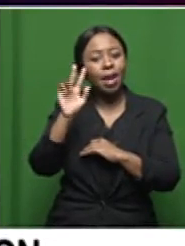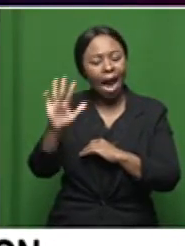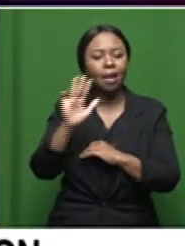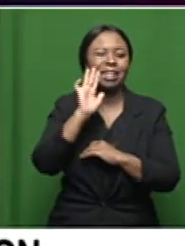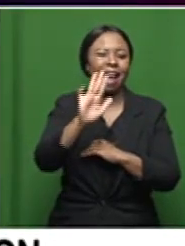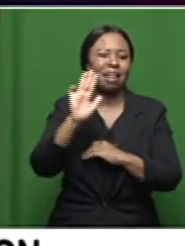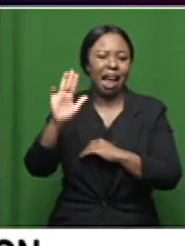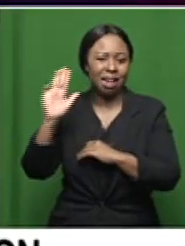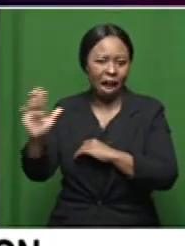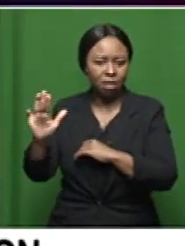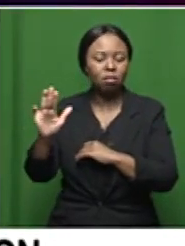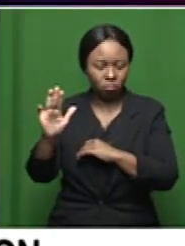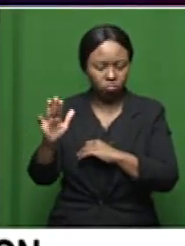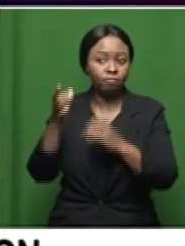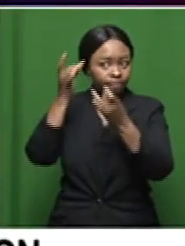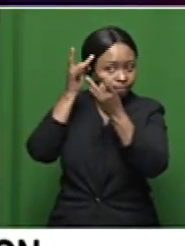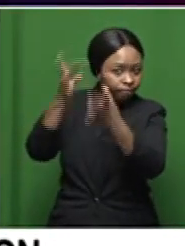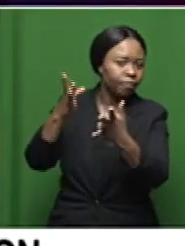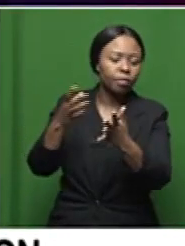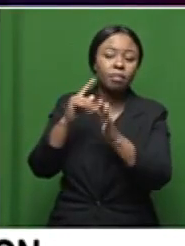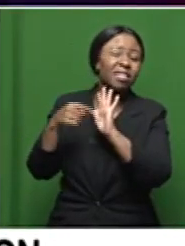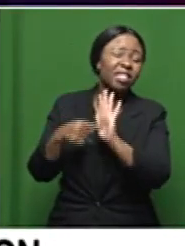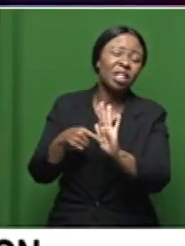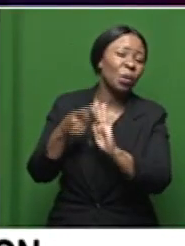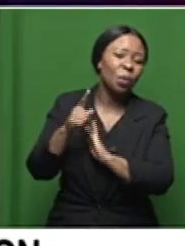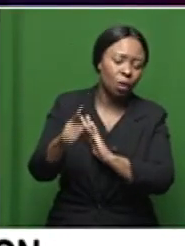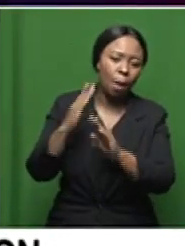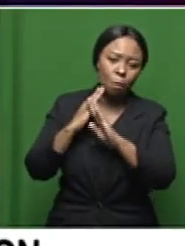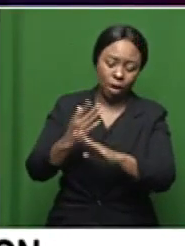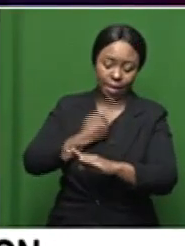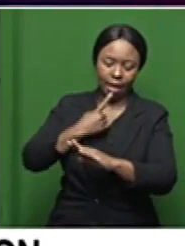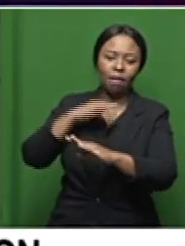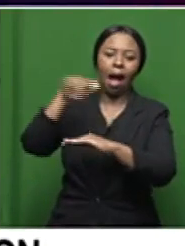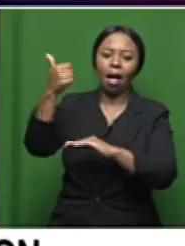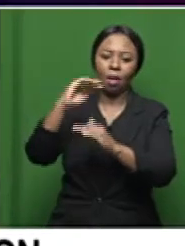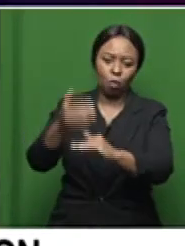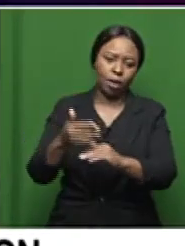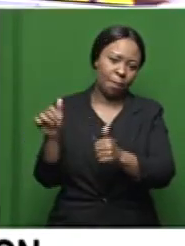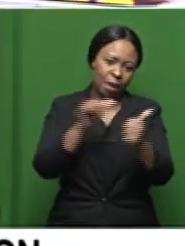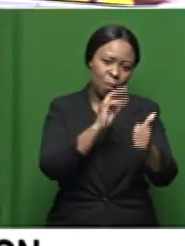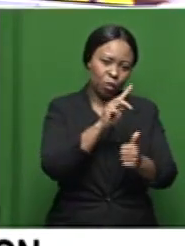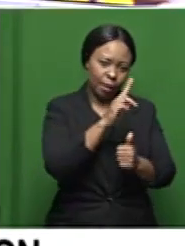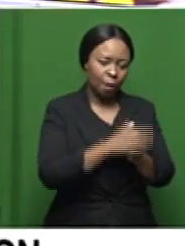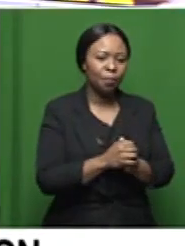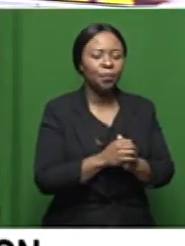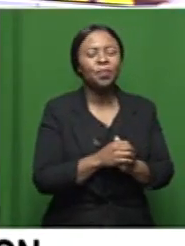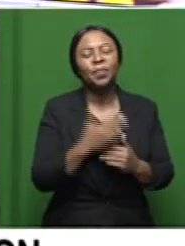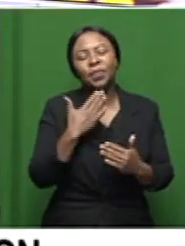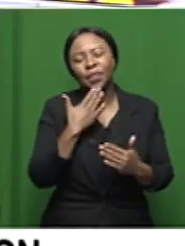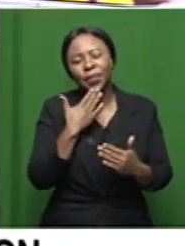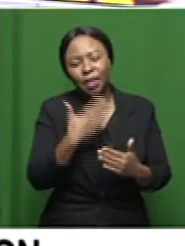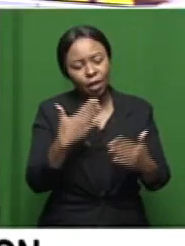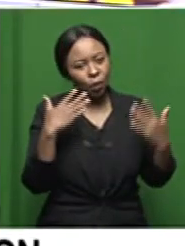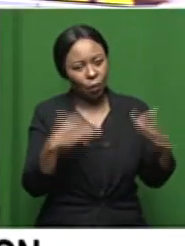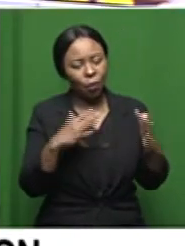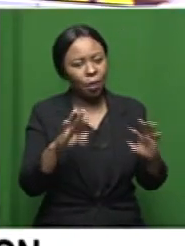0800-029-999, and alert them to your symptoms. Remember to protect yourself and protect others. Back to you, Musa. Thank you so much for giving us those